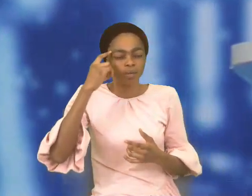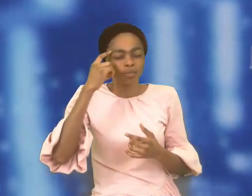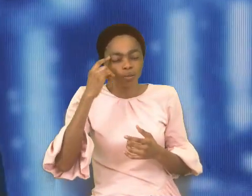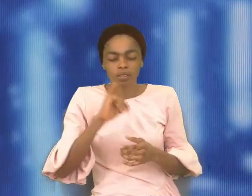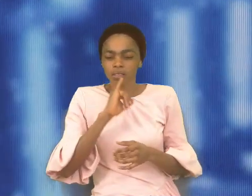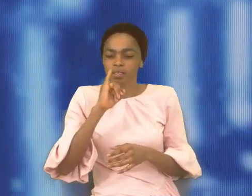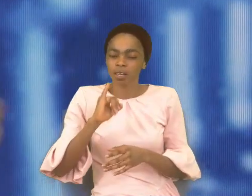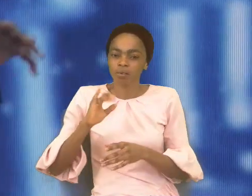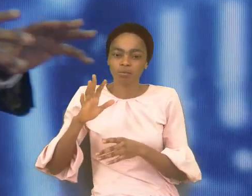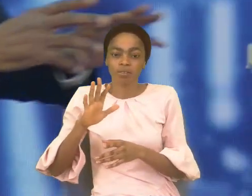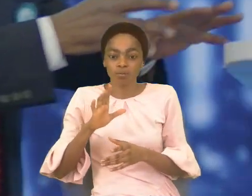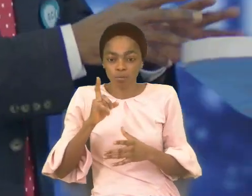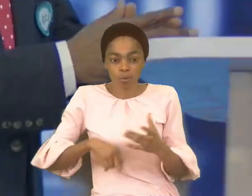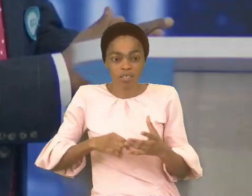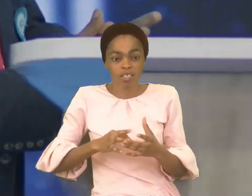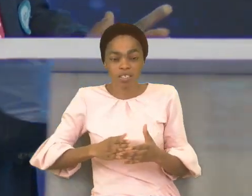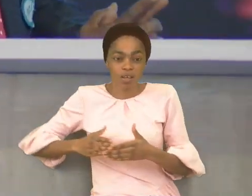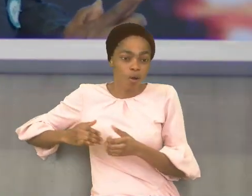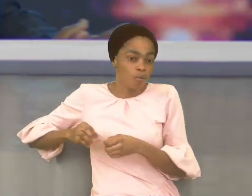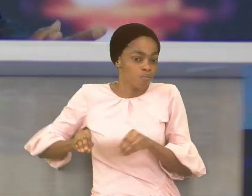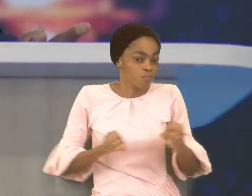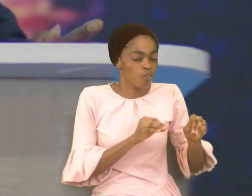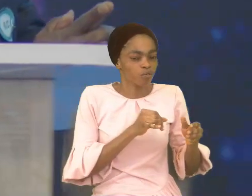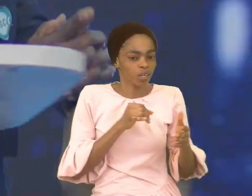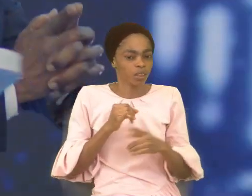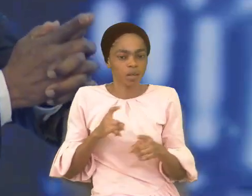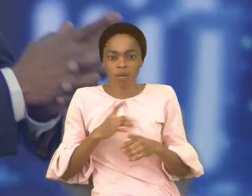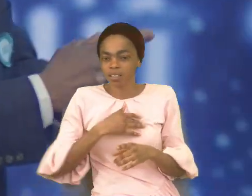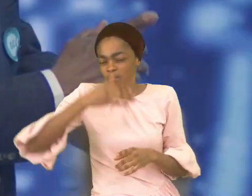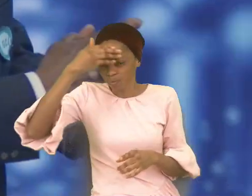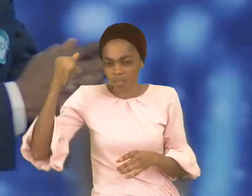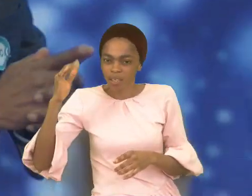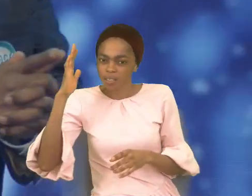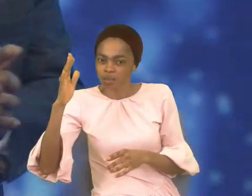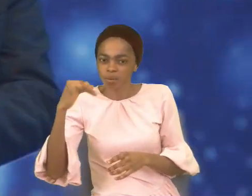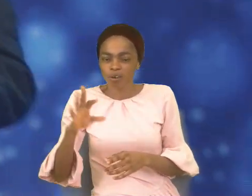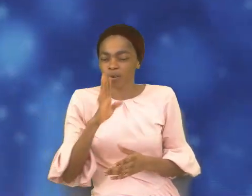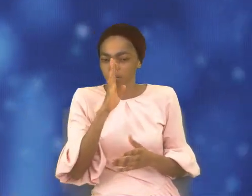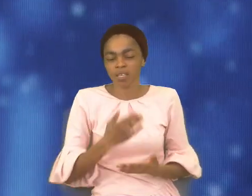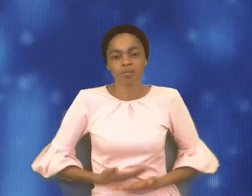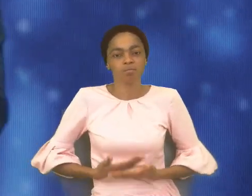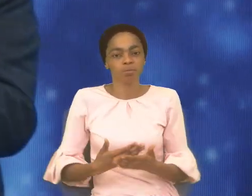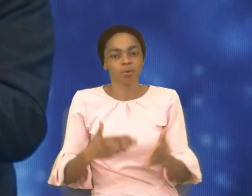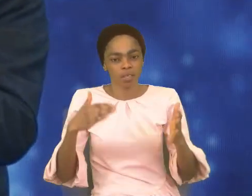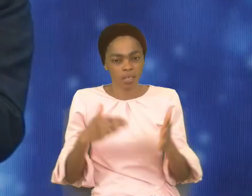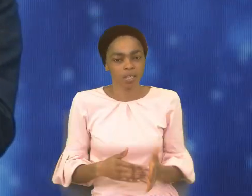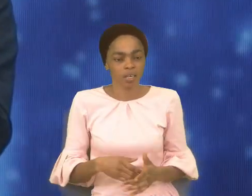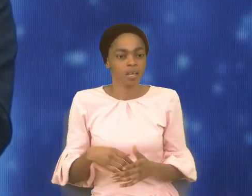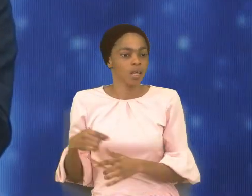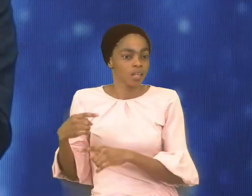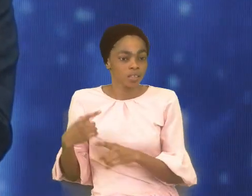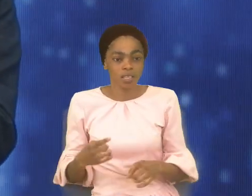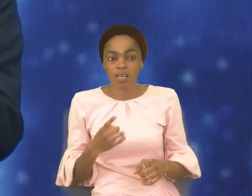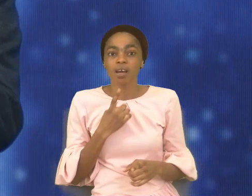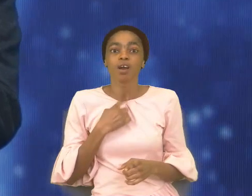born again. And it says they lost one toward another. And it says men